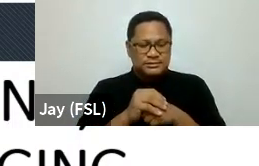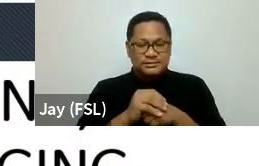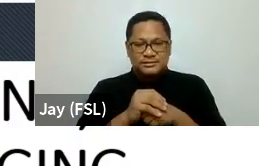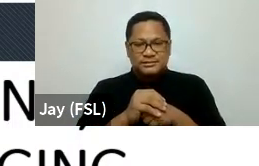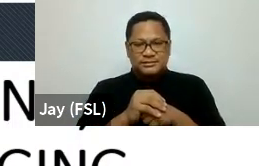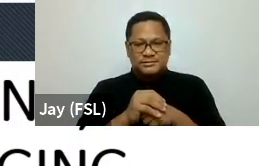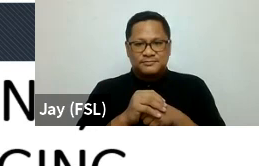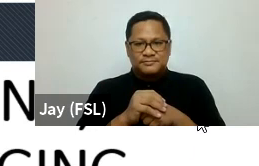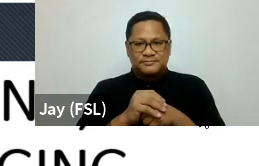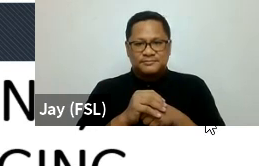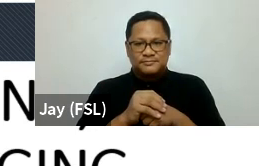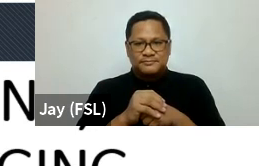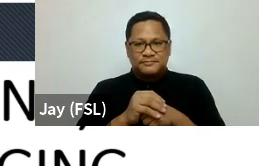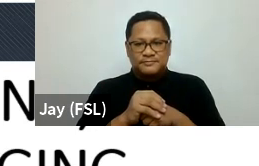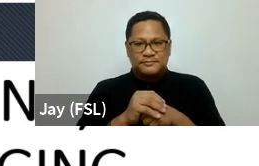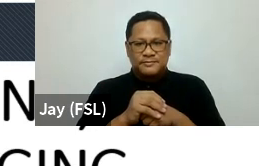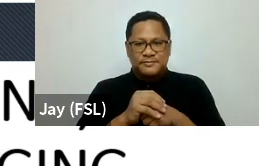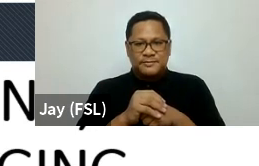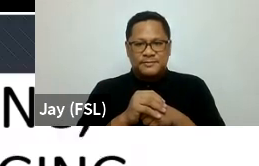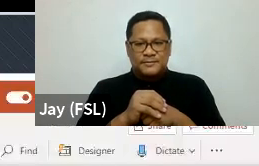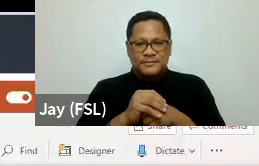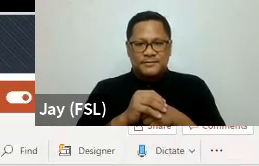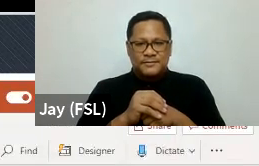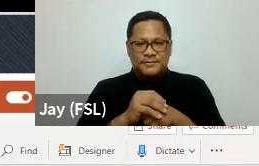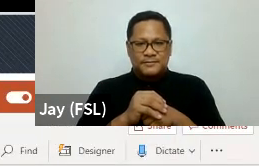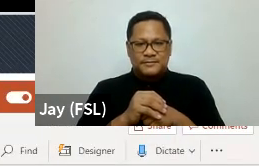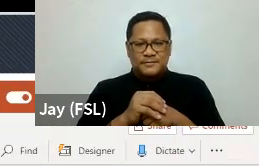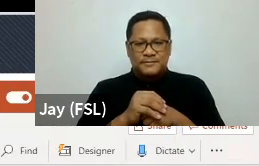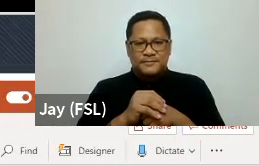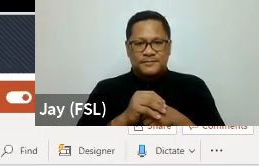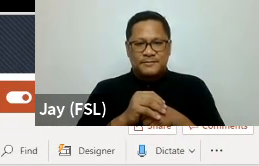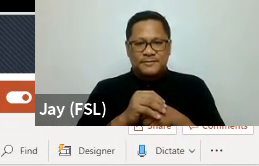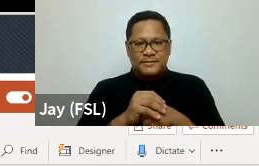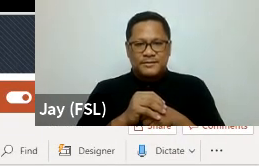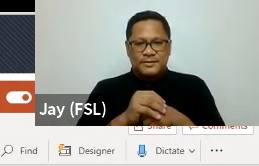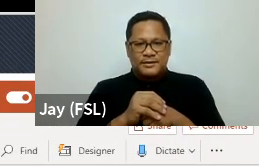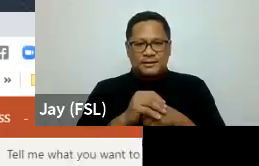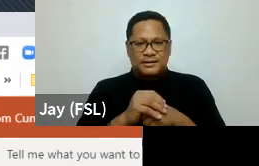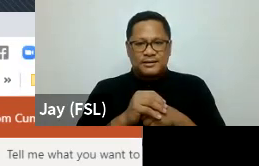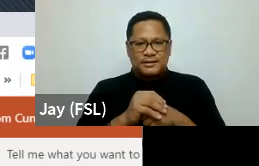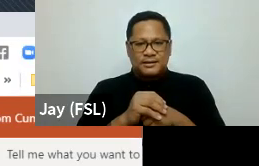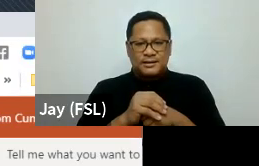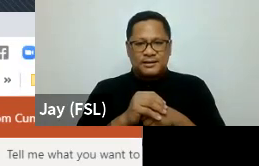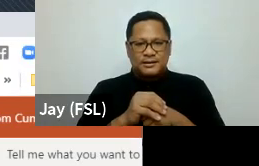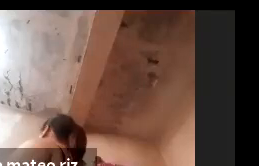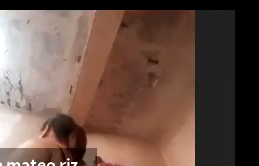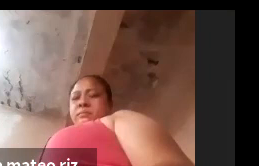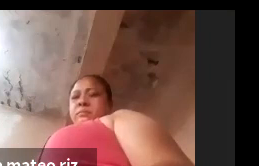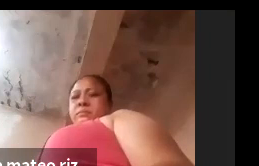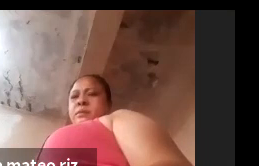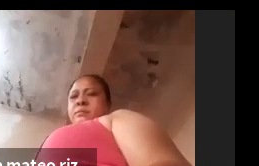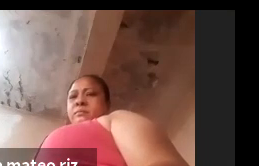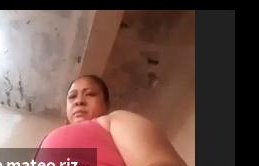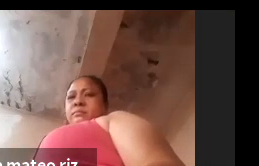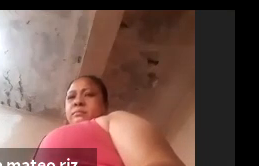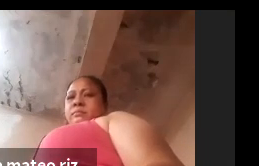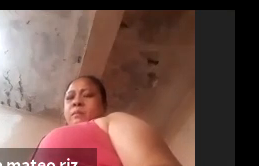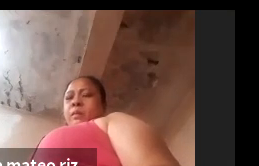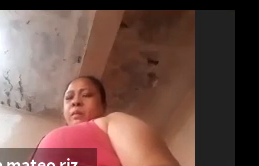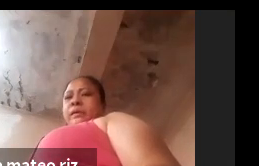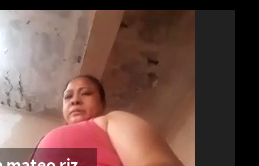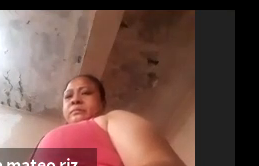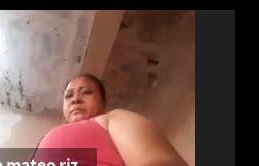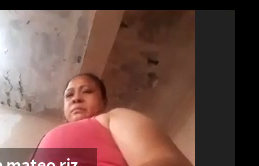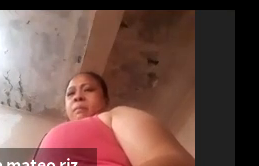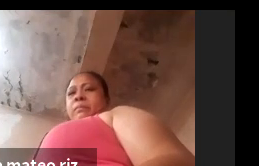Teka, iyan ako muna si Jay, ah. Asan na si Jay? Para merong... Teka. Where is